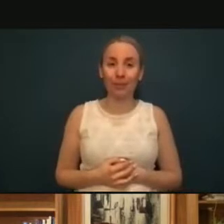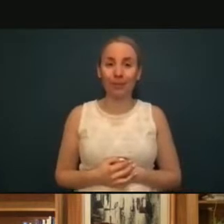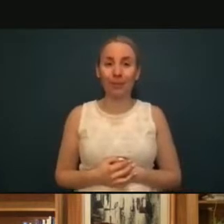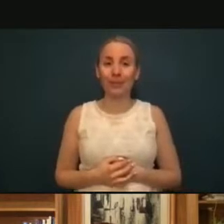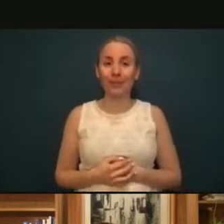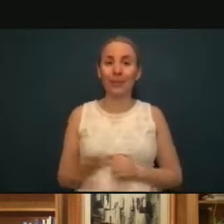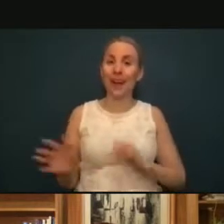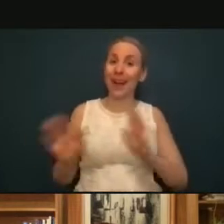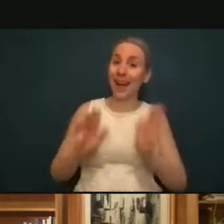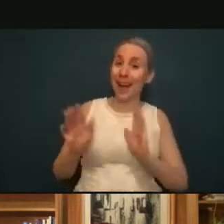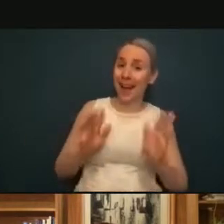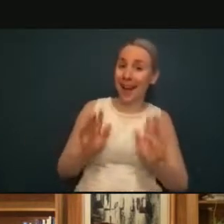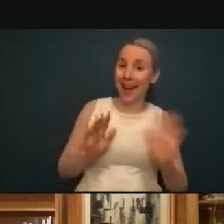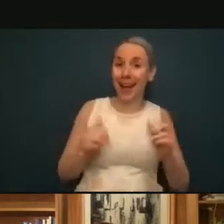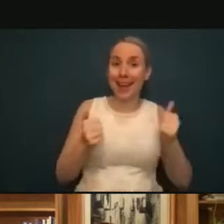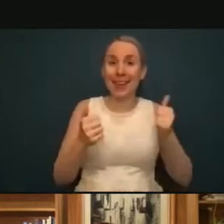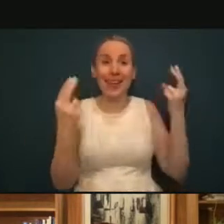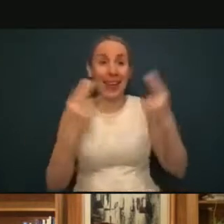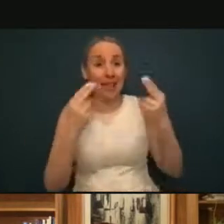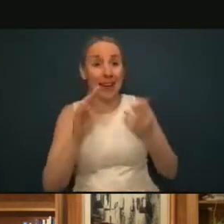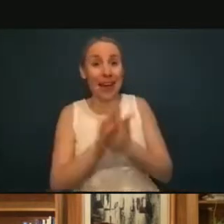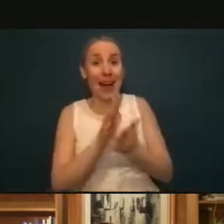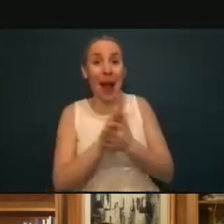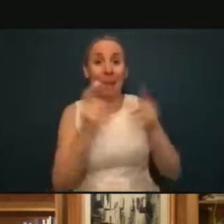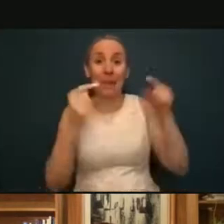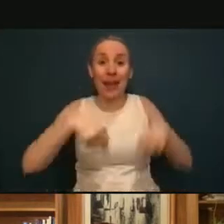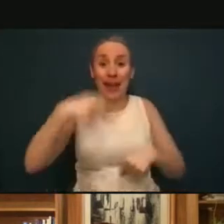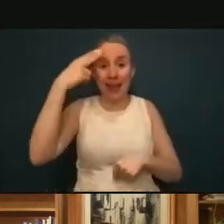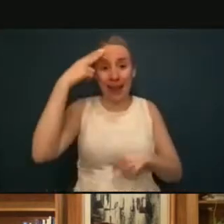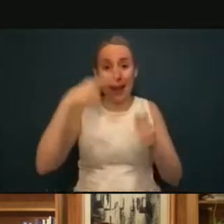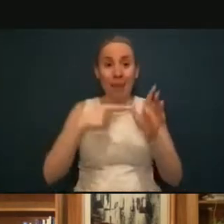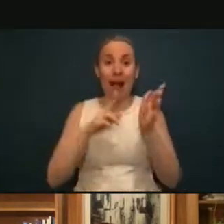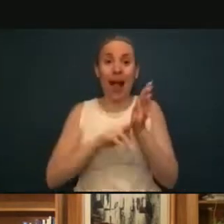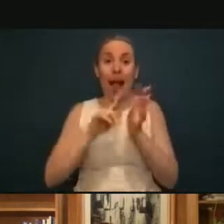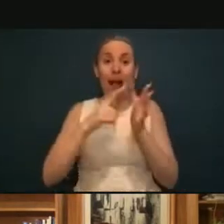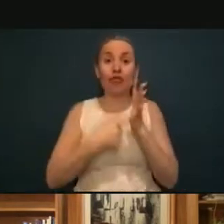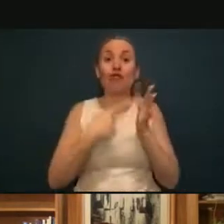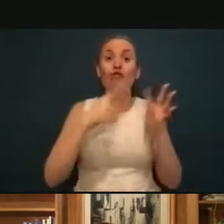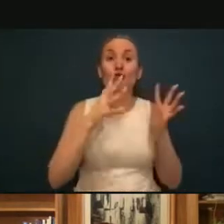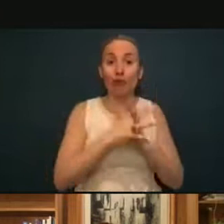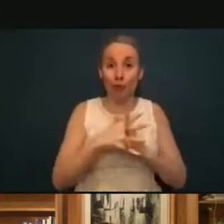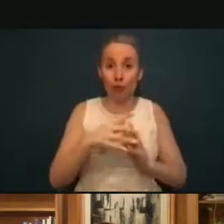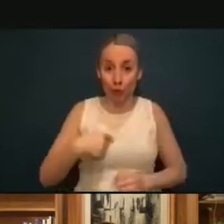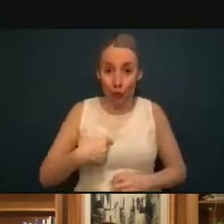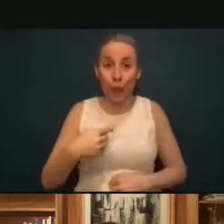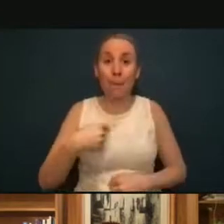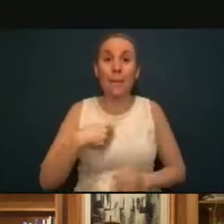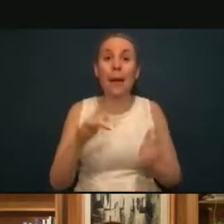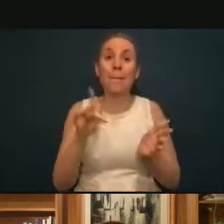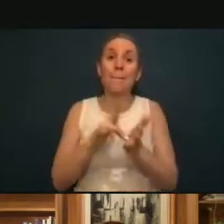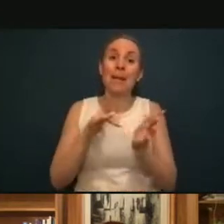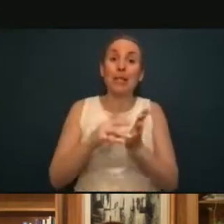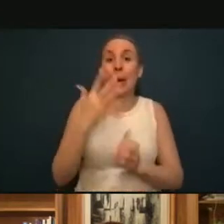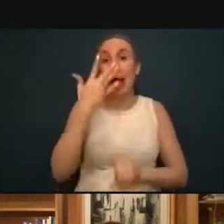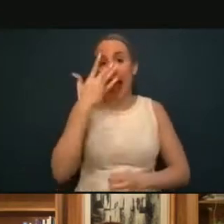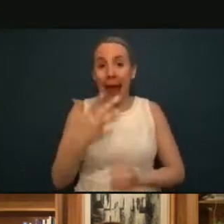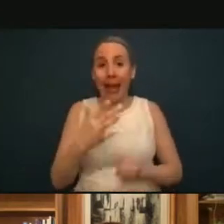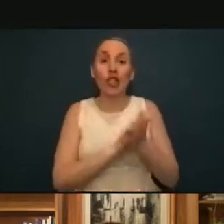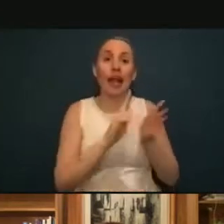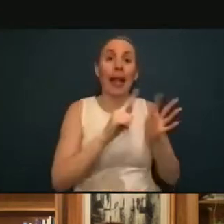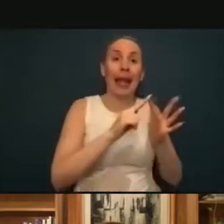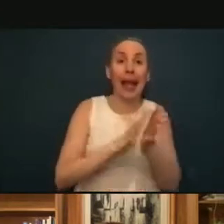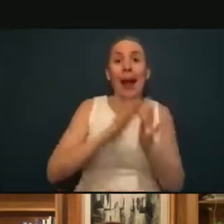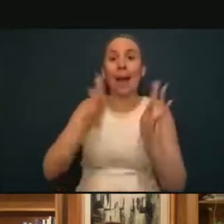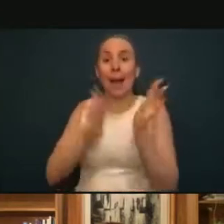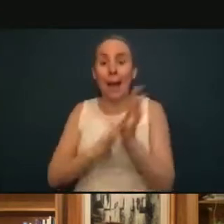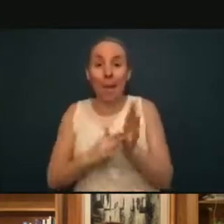Thanks, Nathan, and evening, everyone. Delighted to be with you. I'm a middle-aged white male, he, him, wheelchair user, wearing